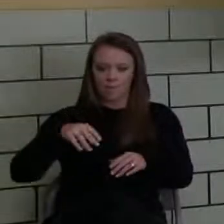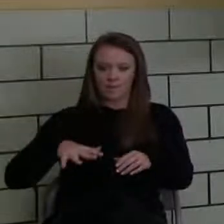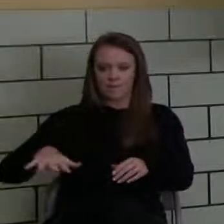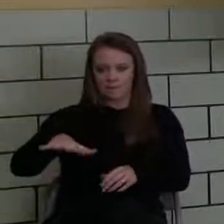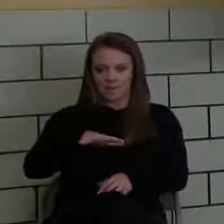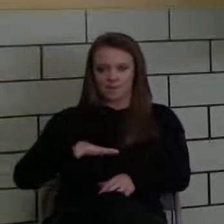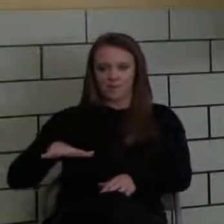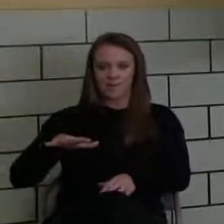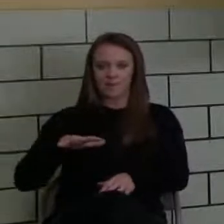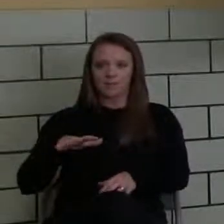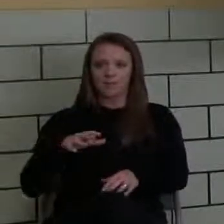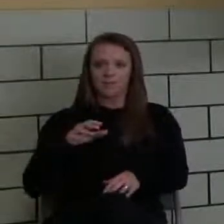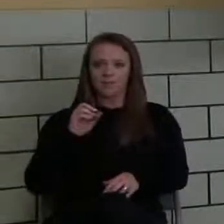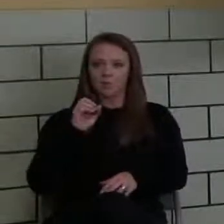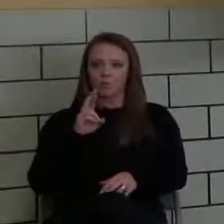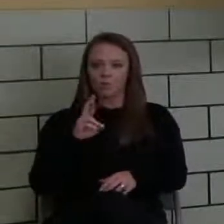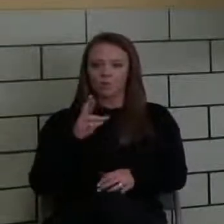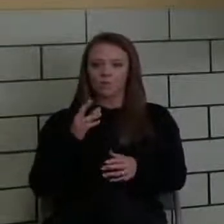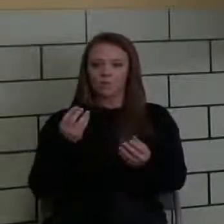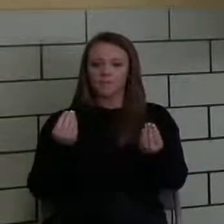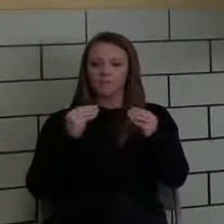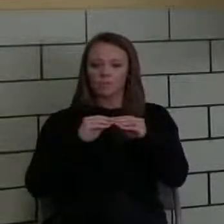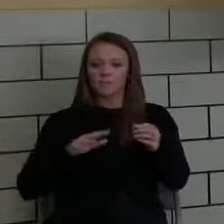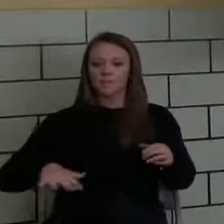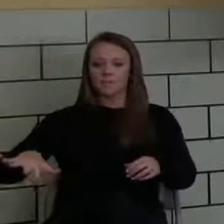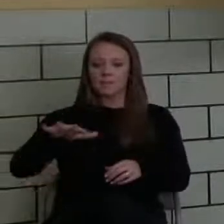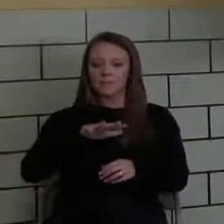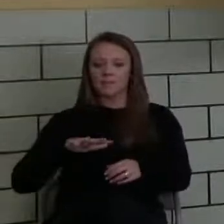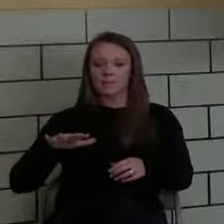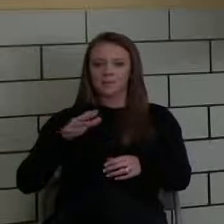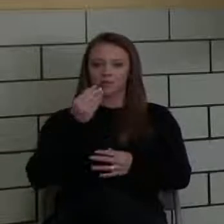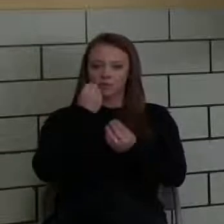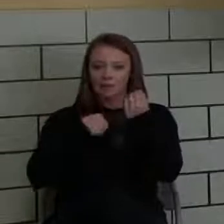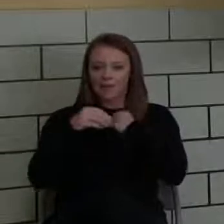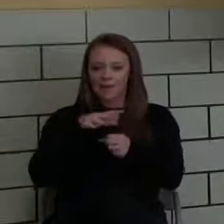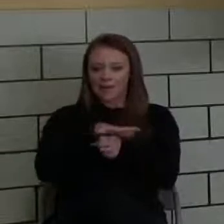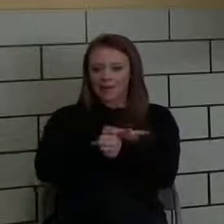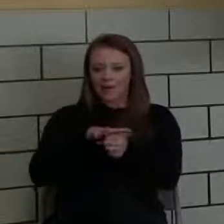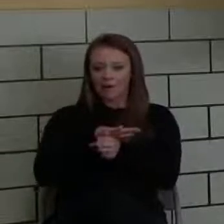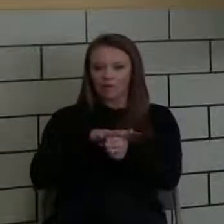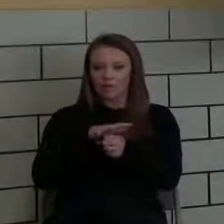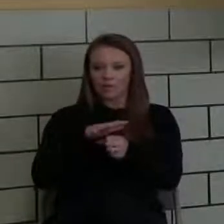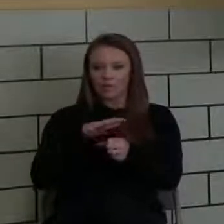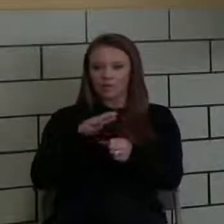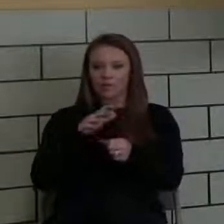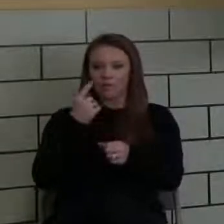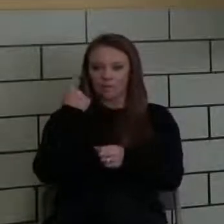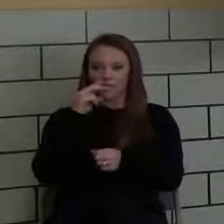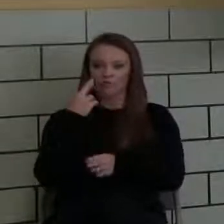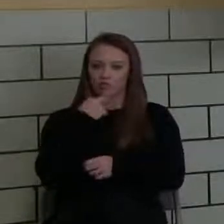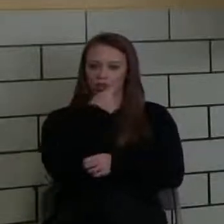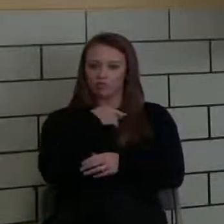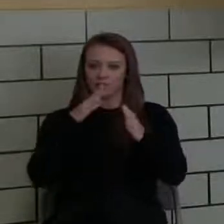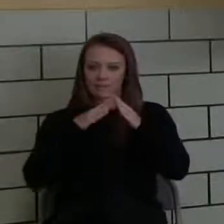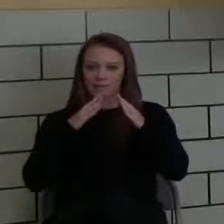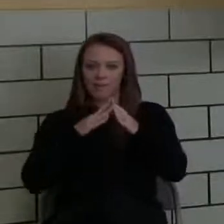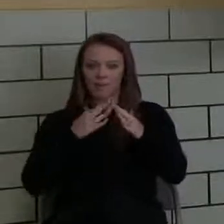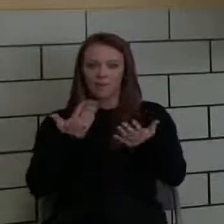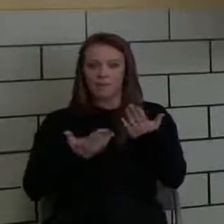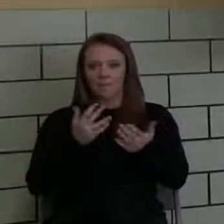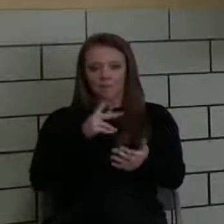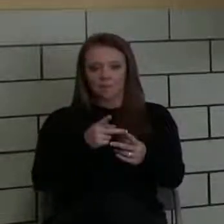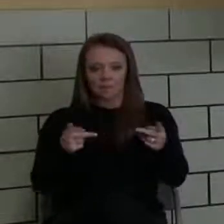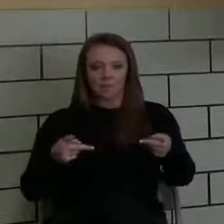for businesses that are adjacent. Spaces where people can sit and be social. Perhaps there's space where a musician can set up